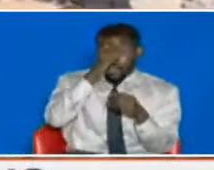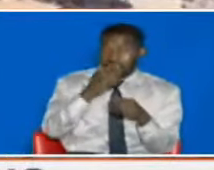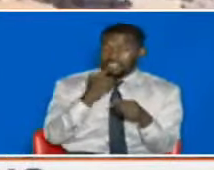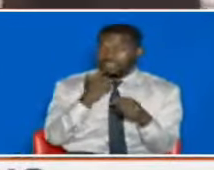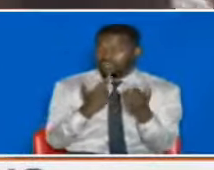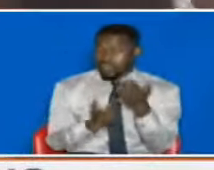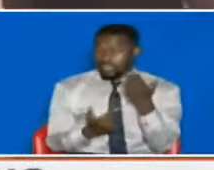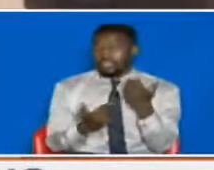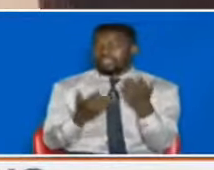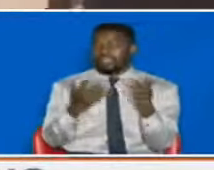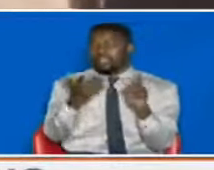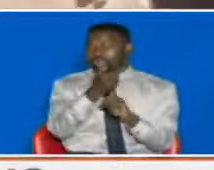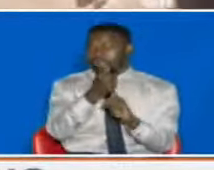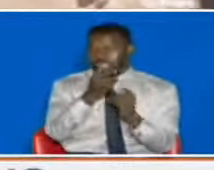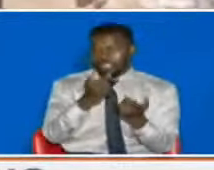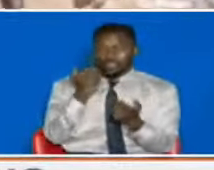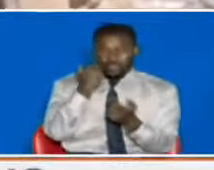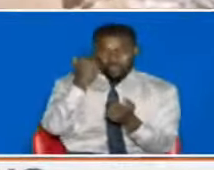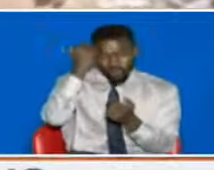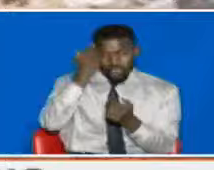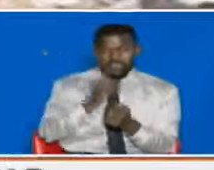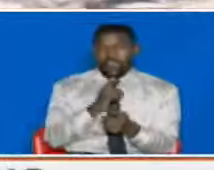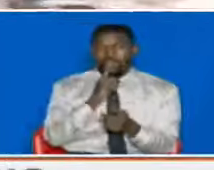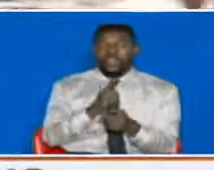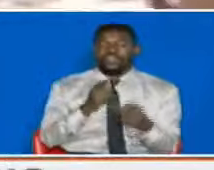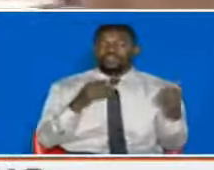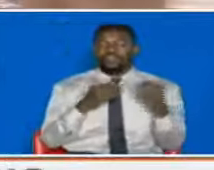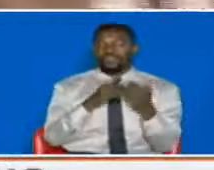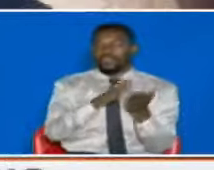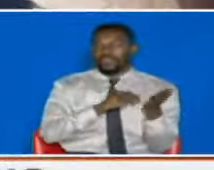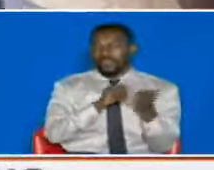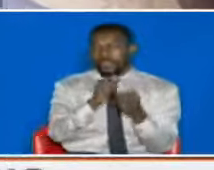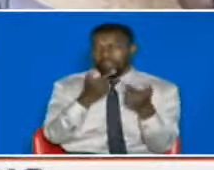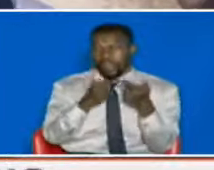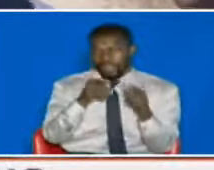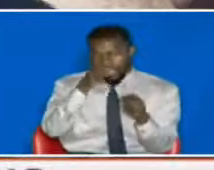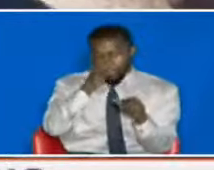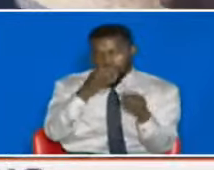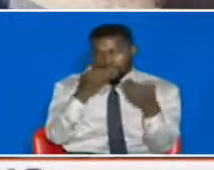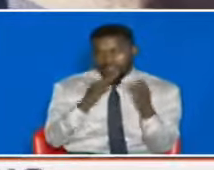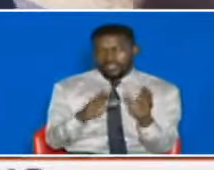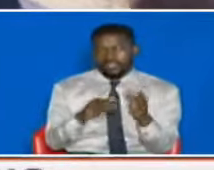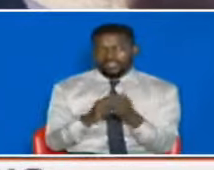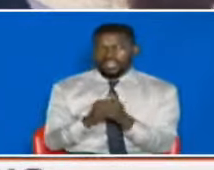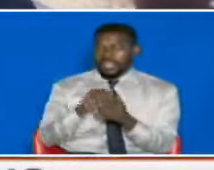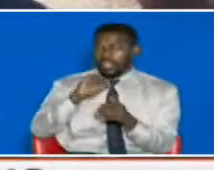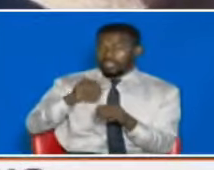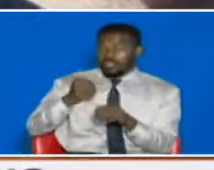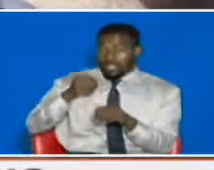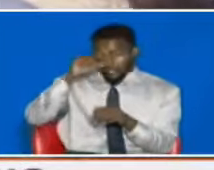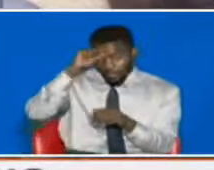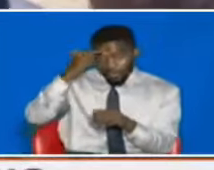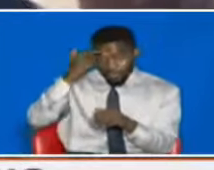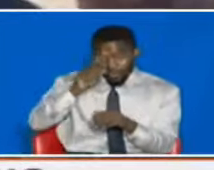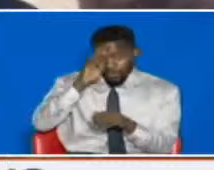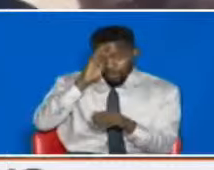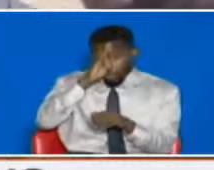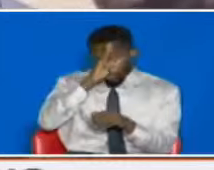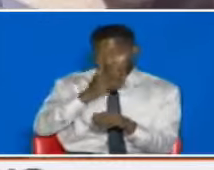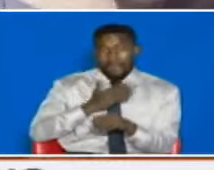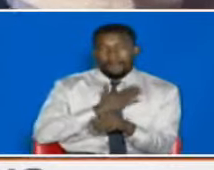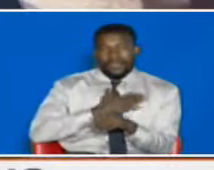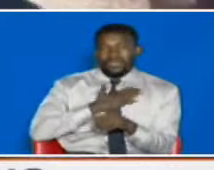they had acquired a court order stopping the demolition, but it was disregarded. It is important that the county government of Bungoma respects the